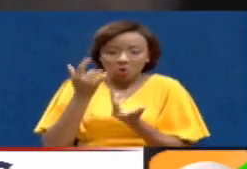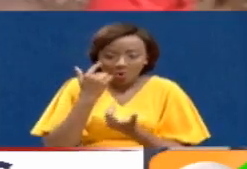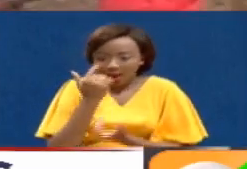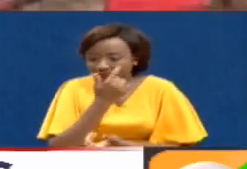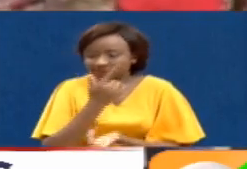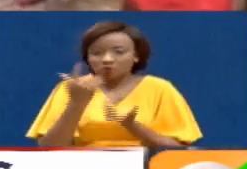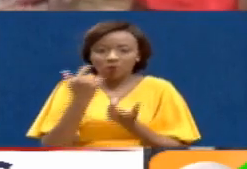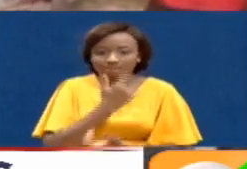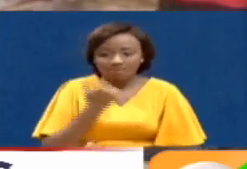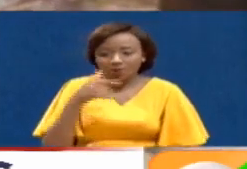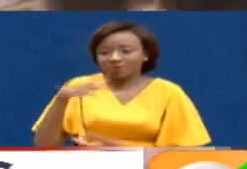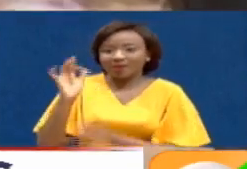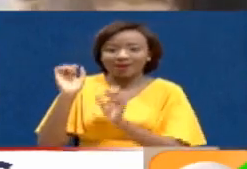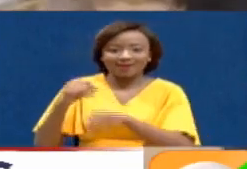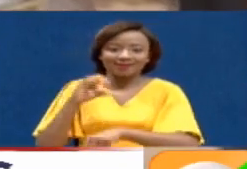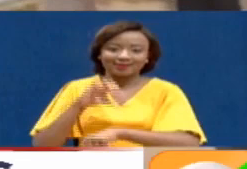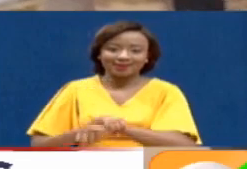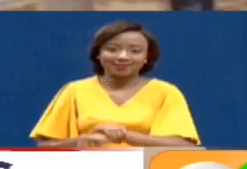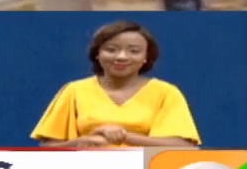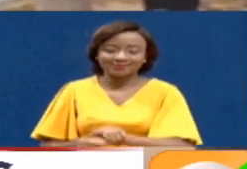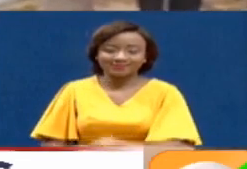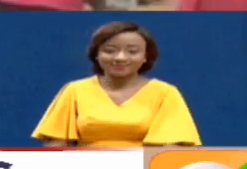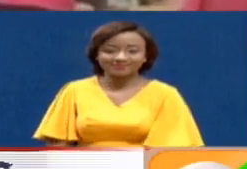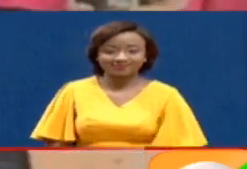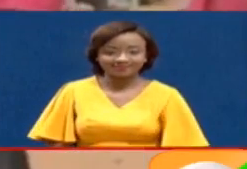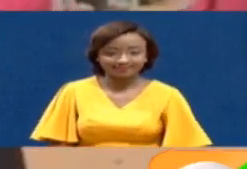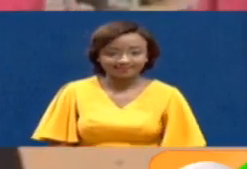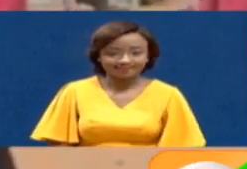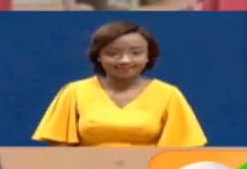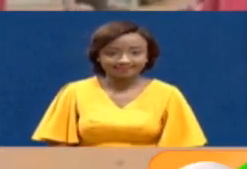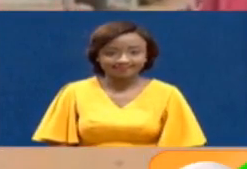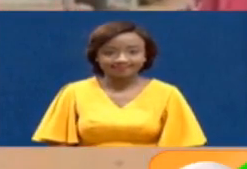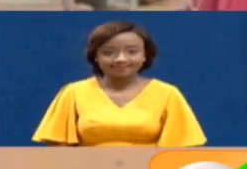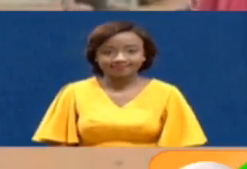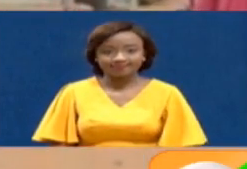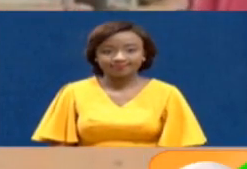of the person nearby. Enoch Sikolia, Citizen TV.